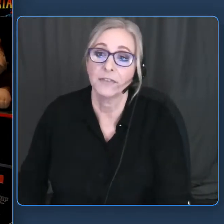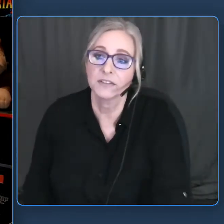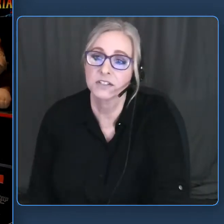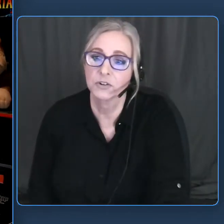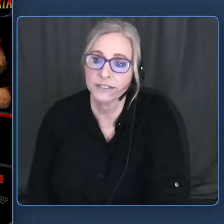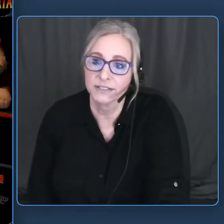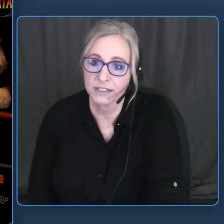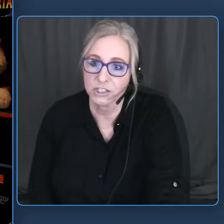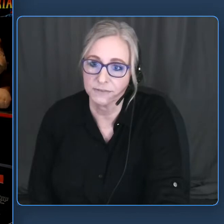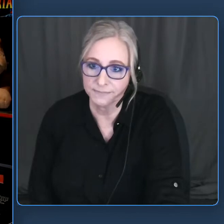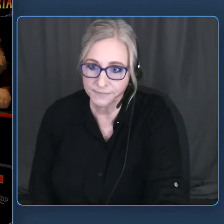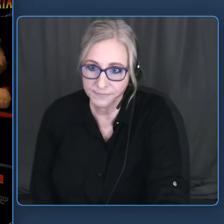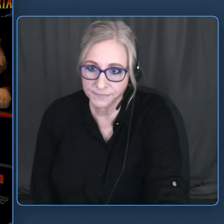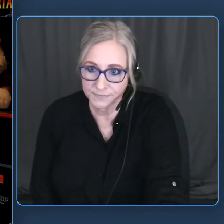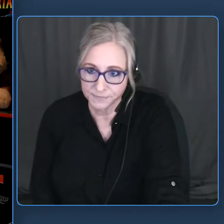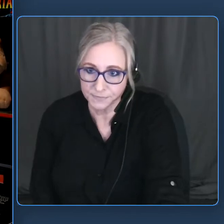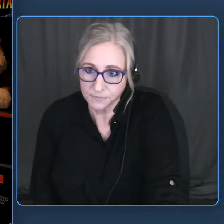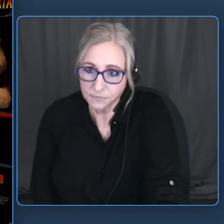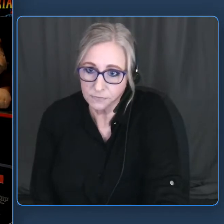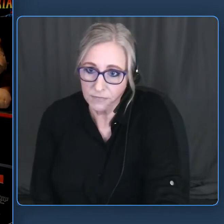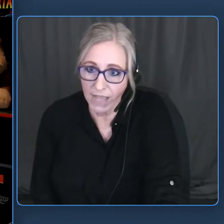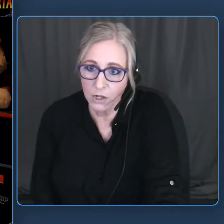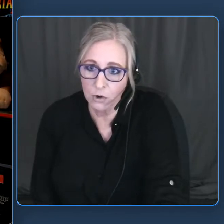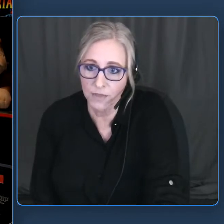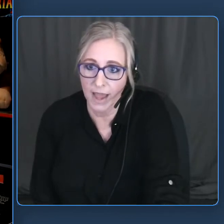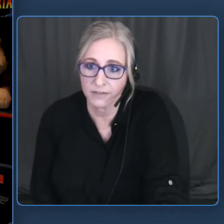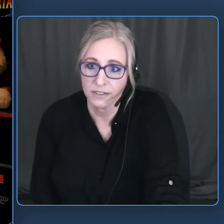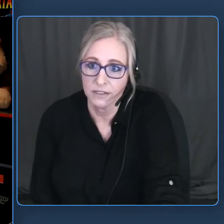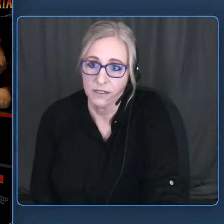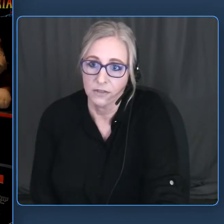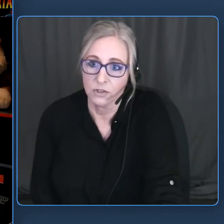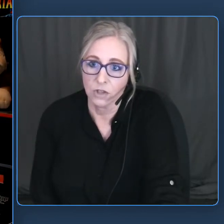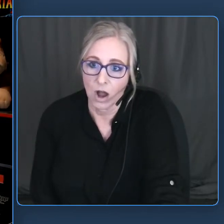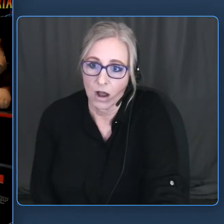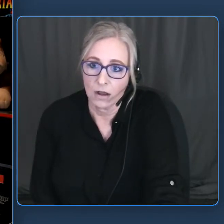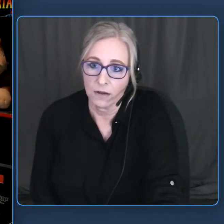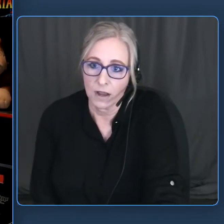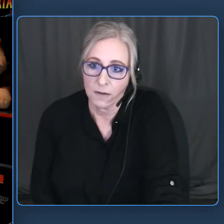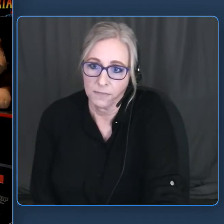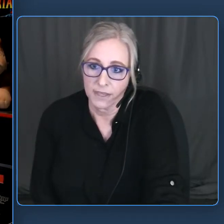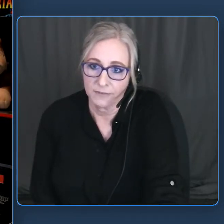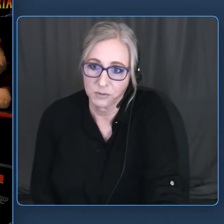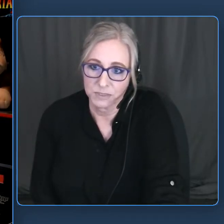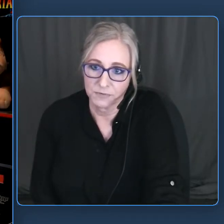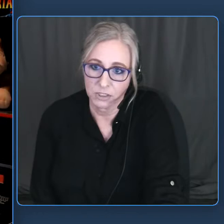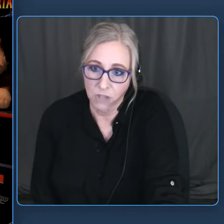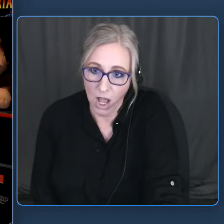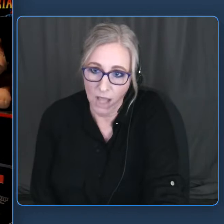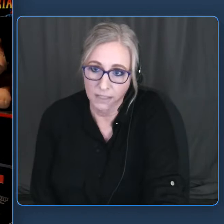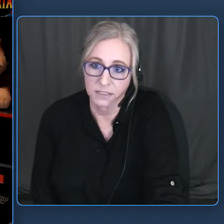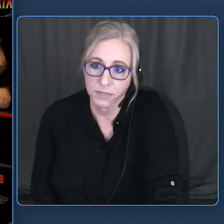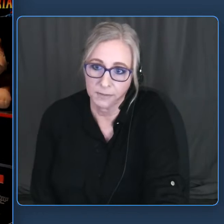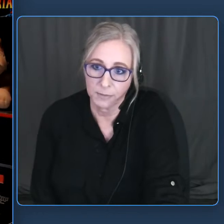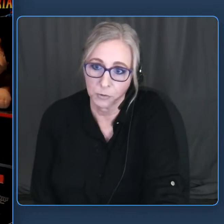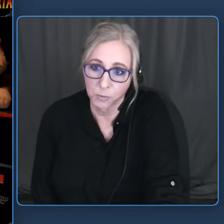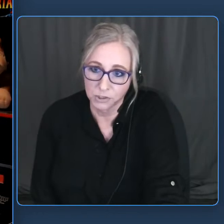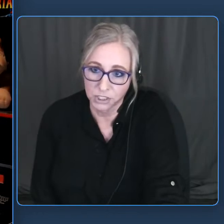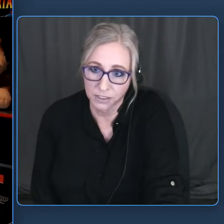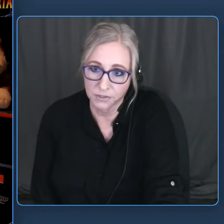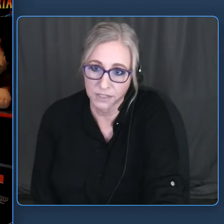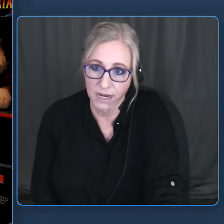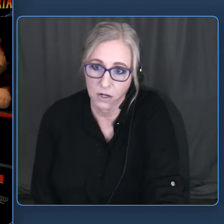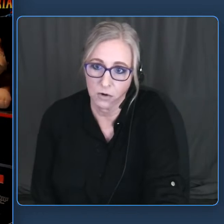Yeah, I think this is a great discussion. I know that the law, they have specific laws that apply to people